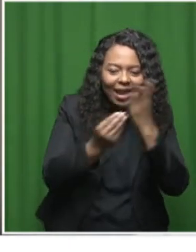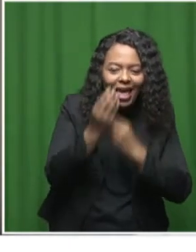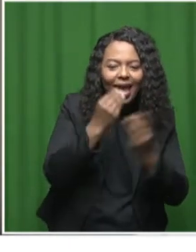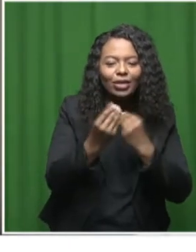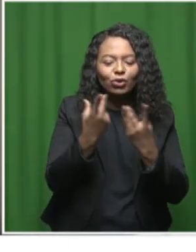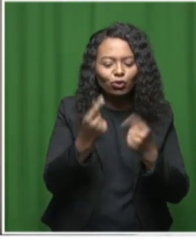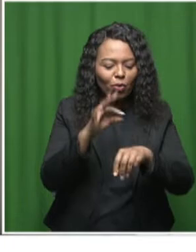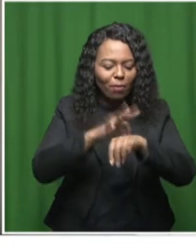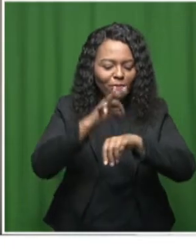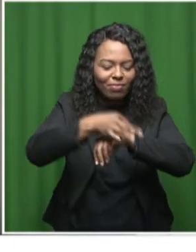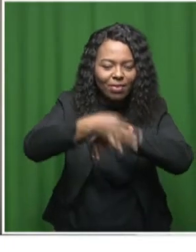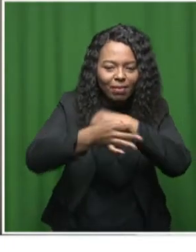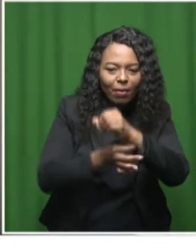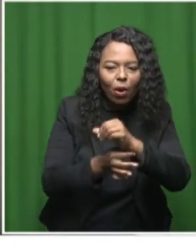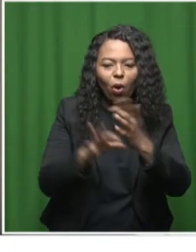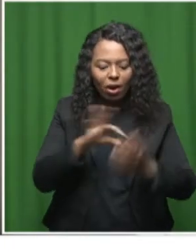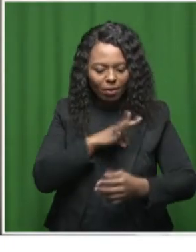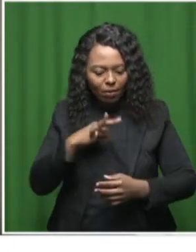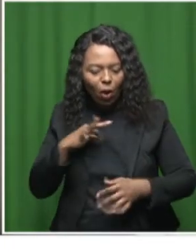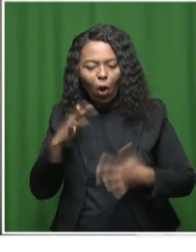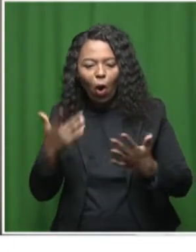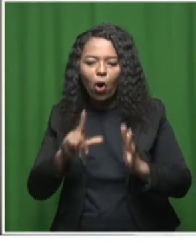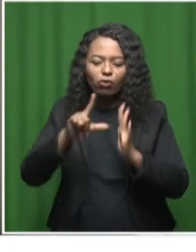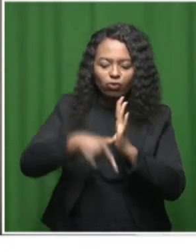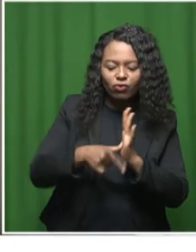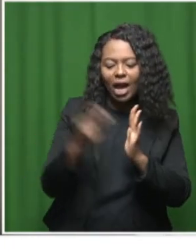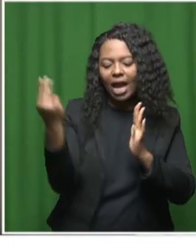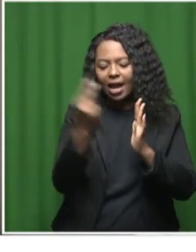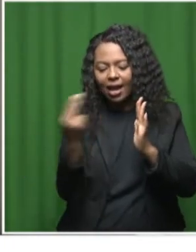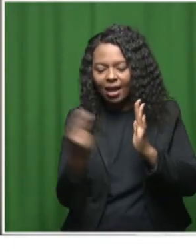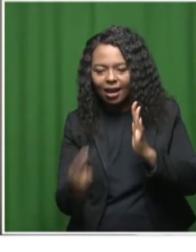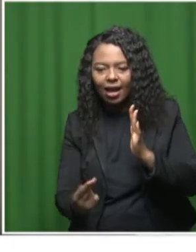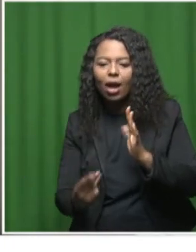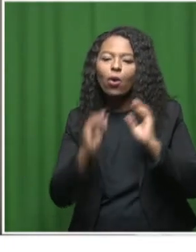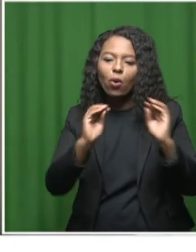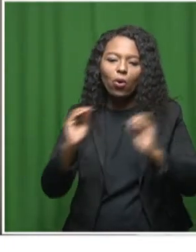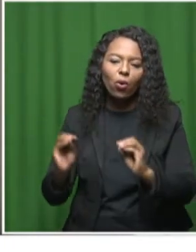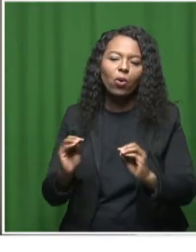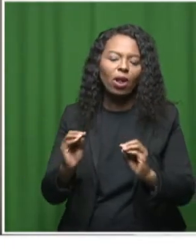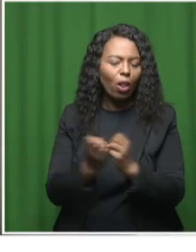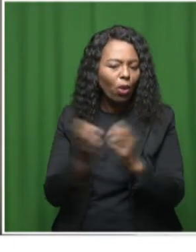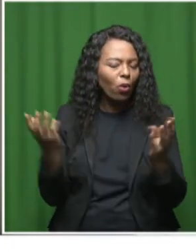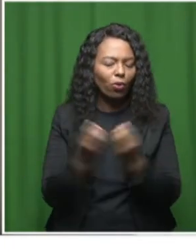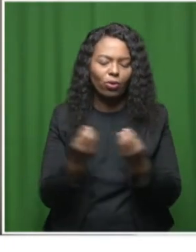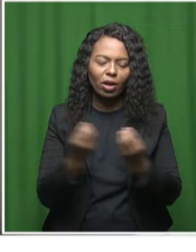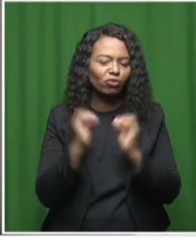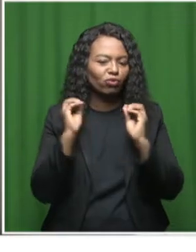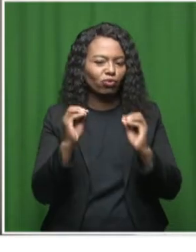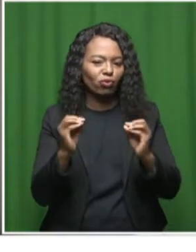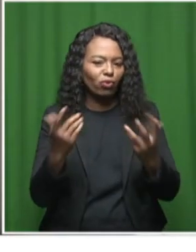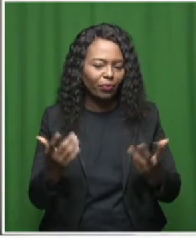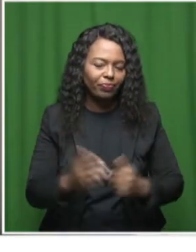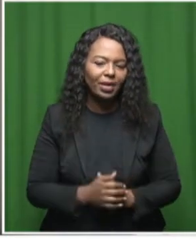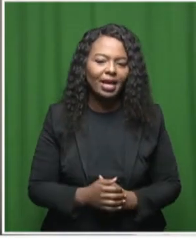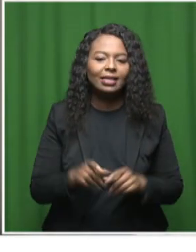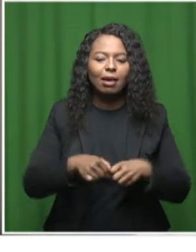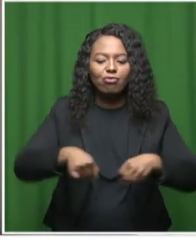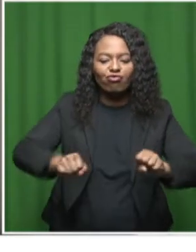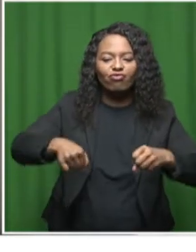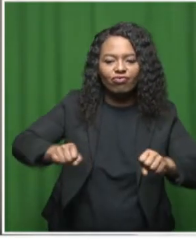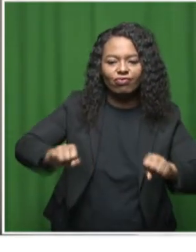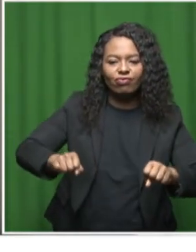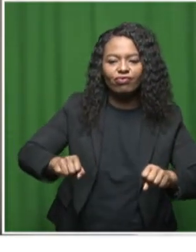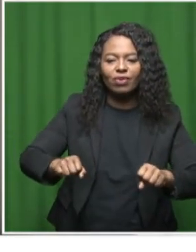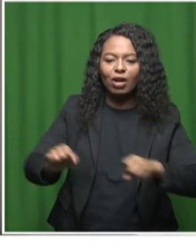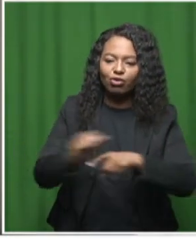crafting, which is really fun for kids as well. We've got a really extensive network of mountain bike trails as well. We've got a couple of